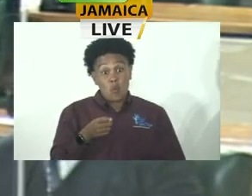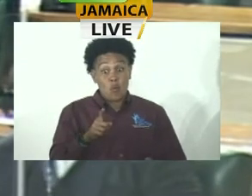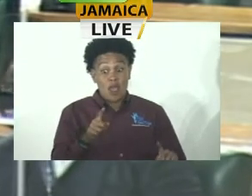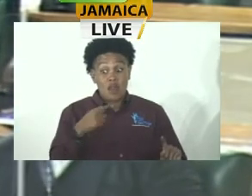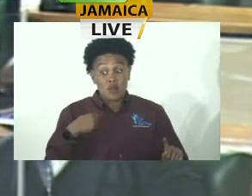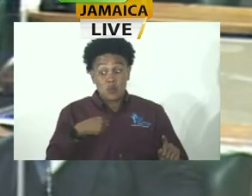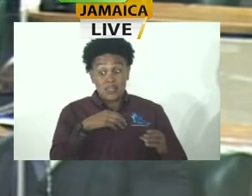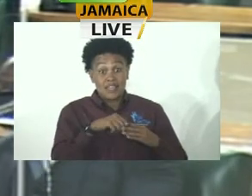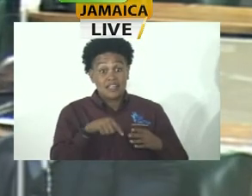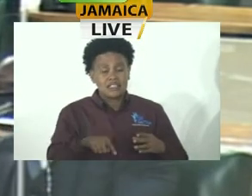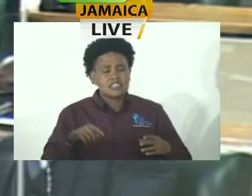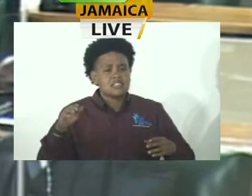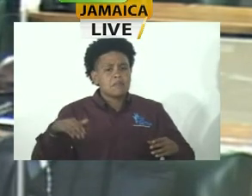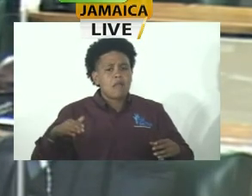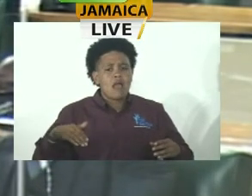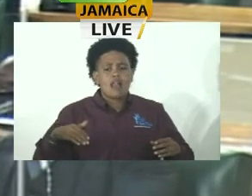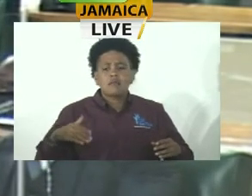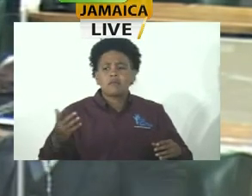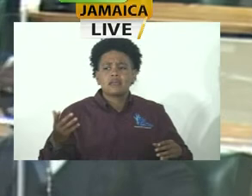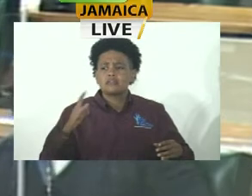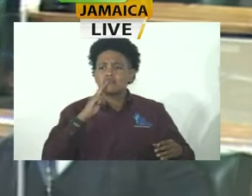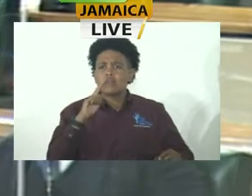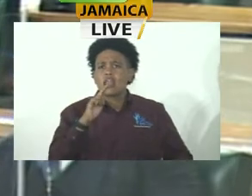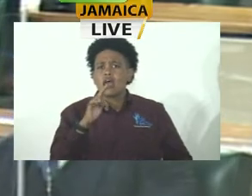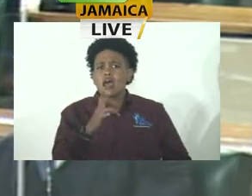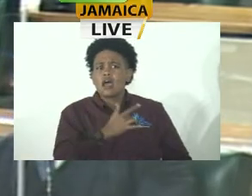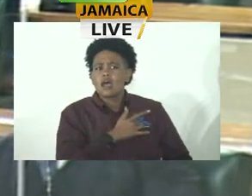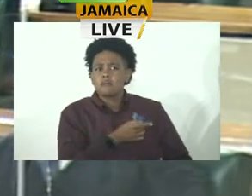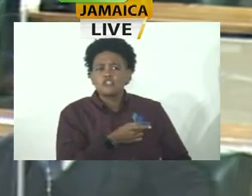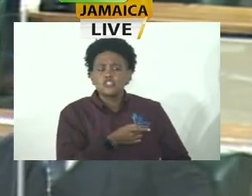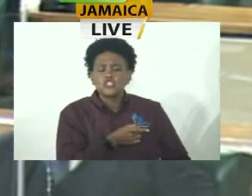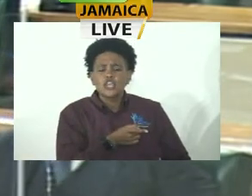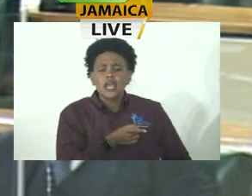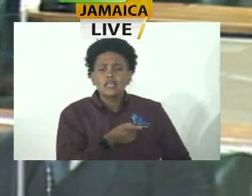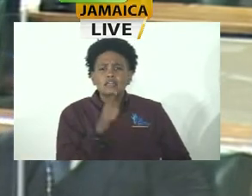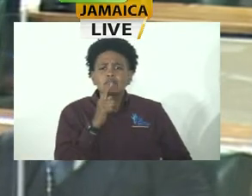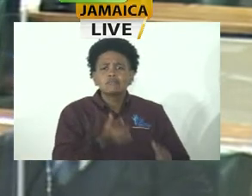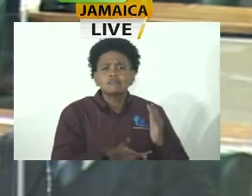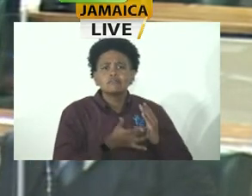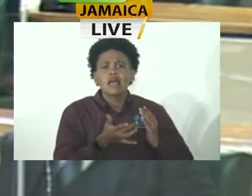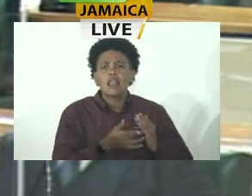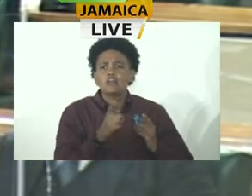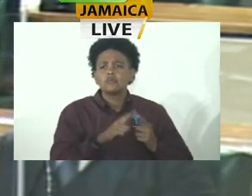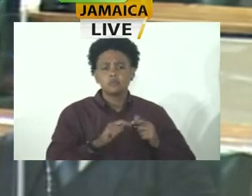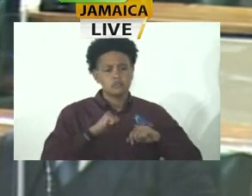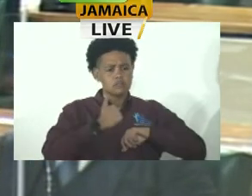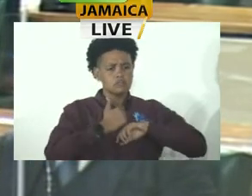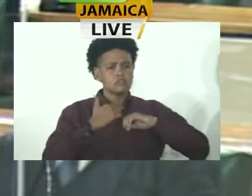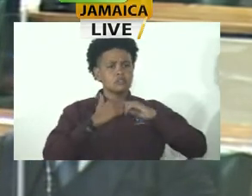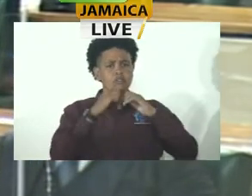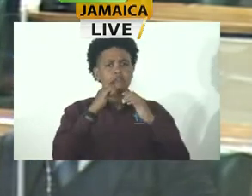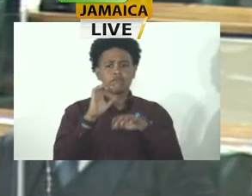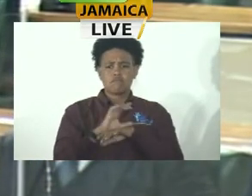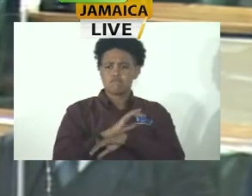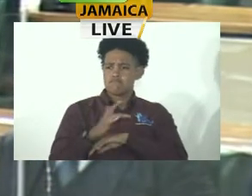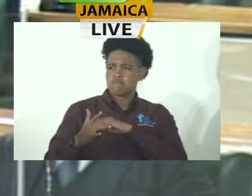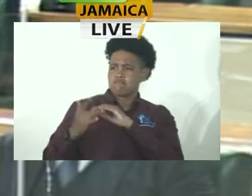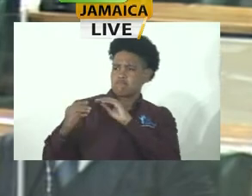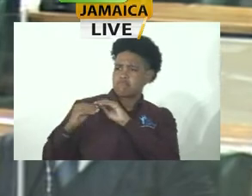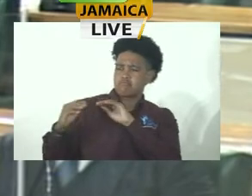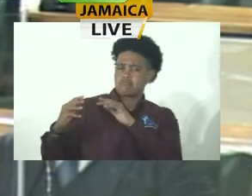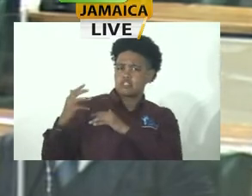this house appreciate the technology and the formation of the digital society